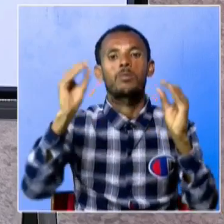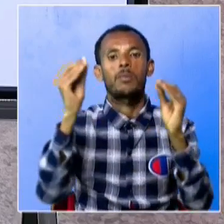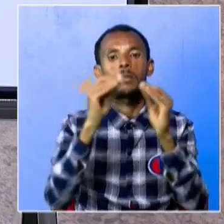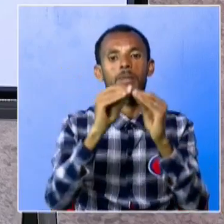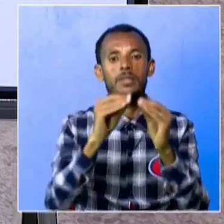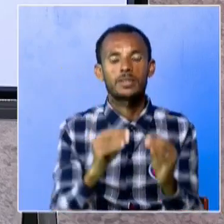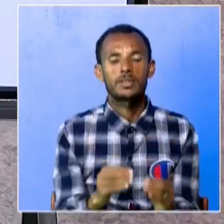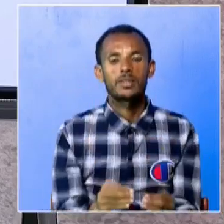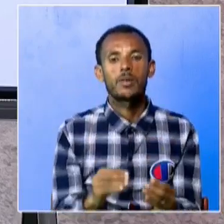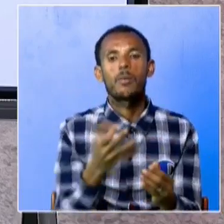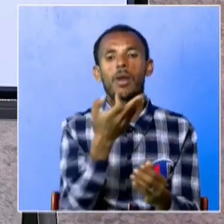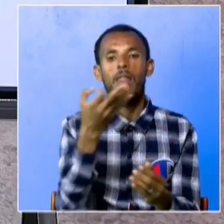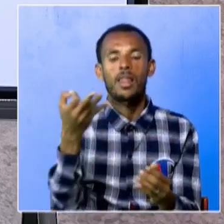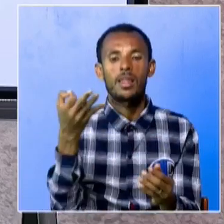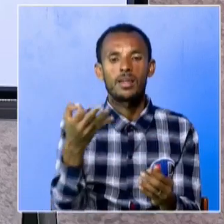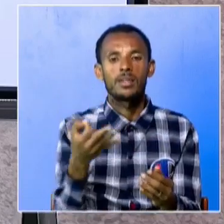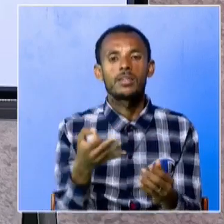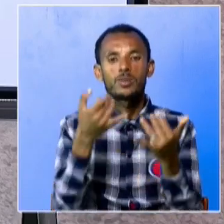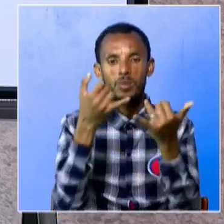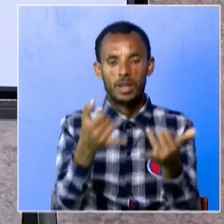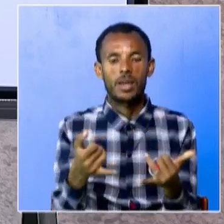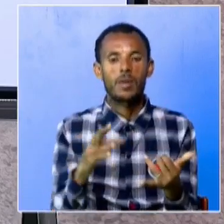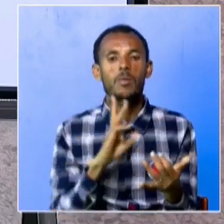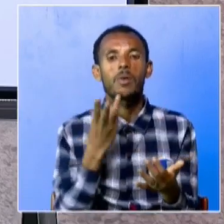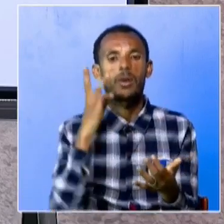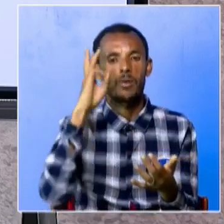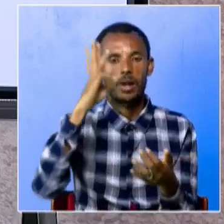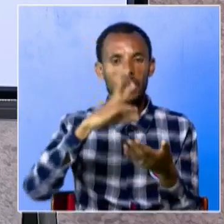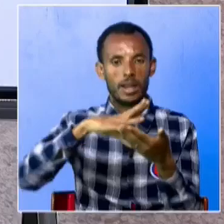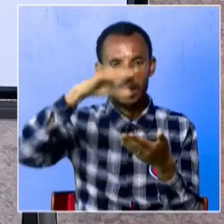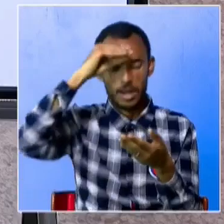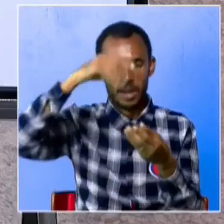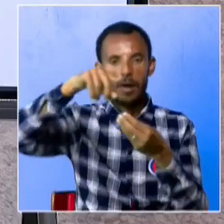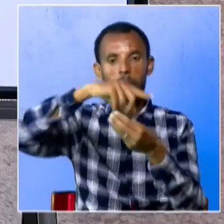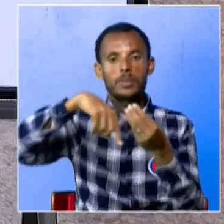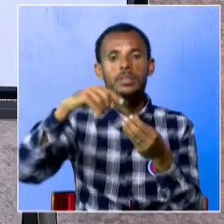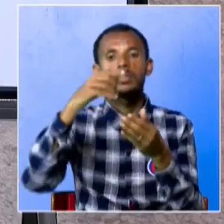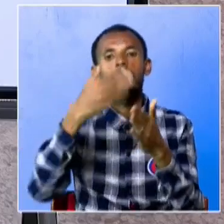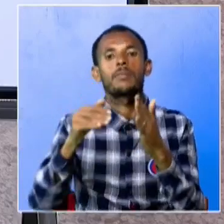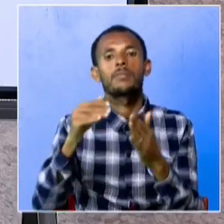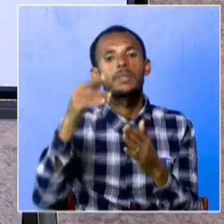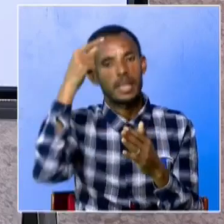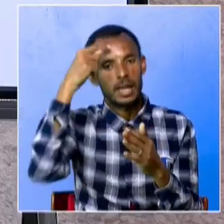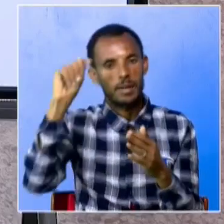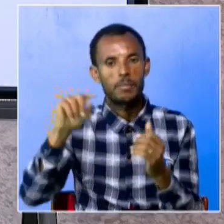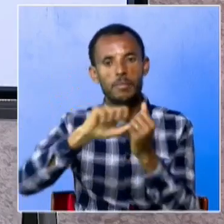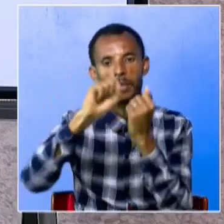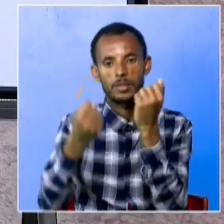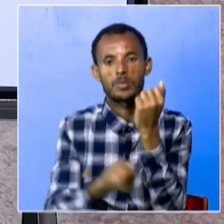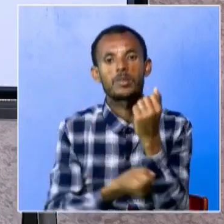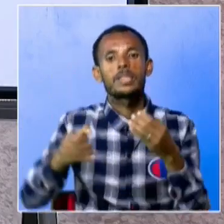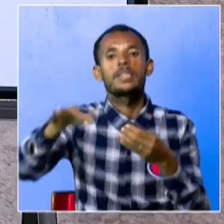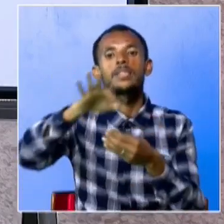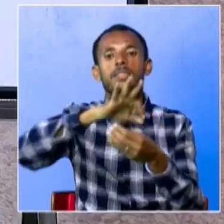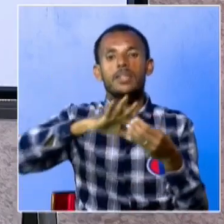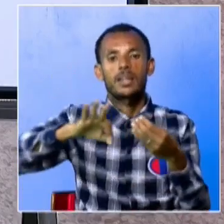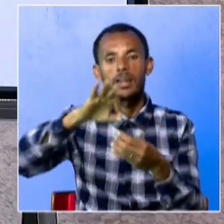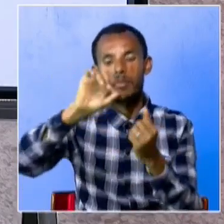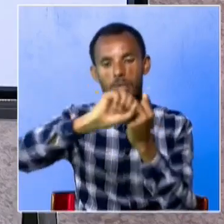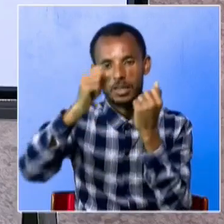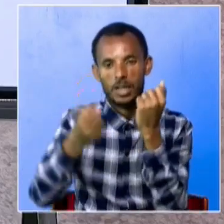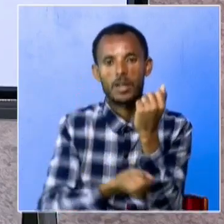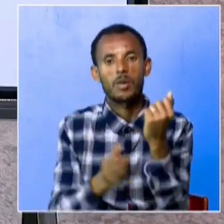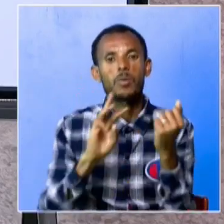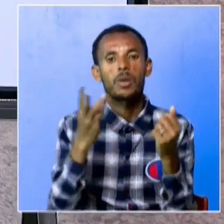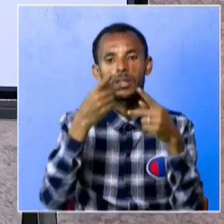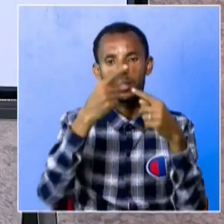mathematics. Well, today we will learn about some theorems regarding circles. Basically, we will